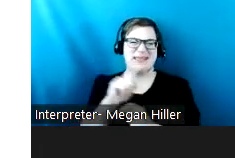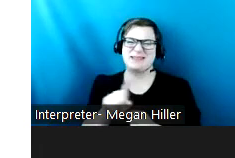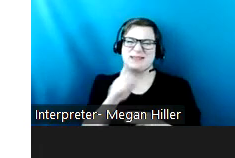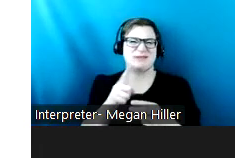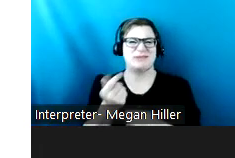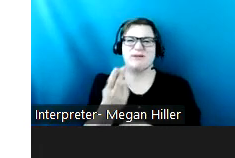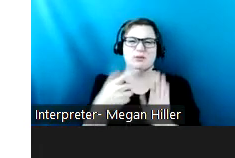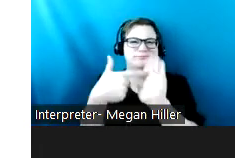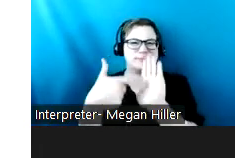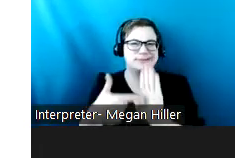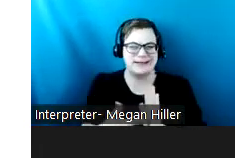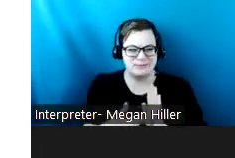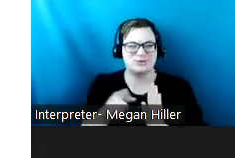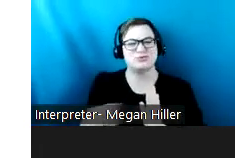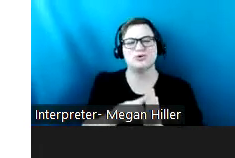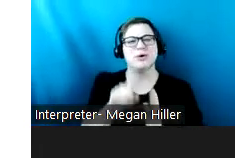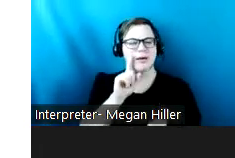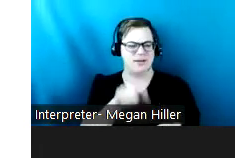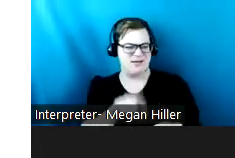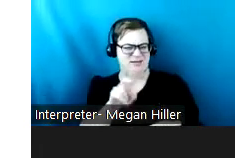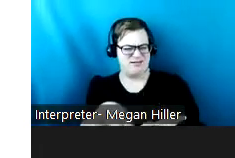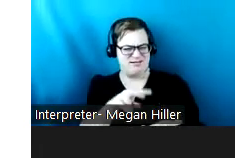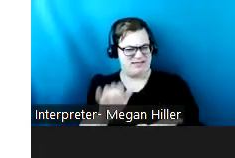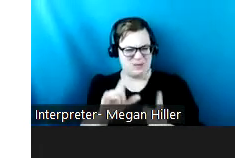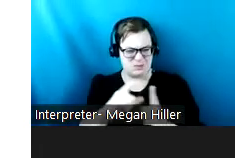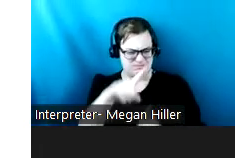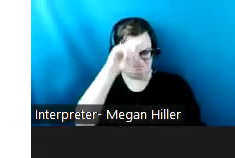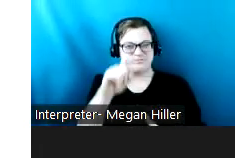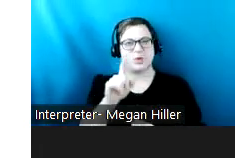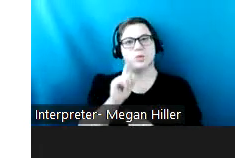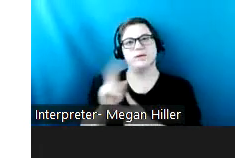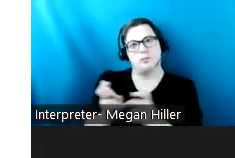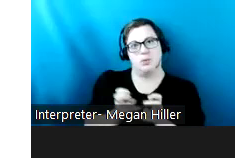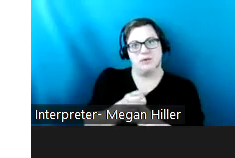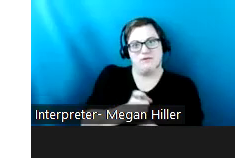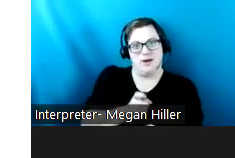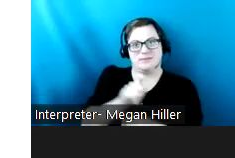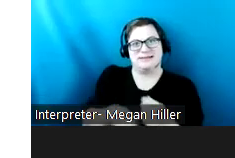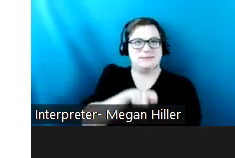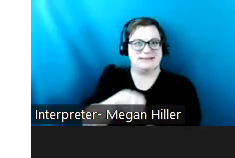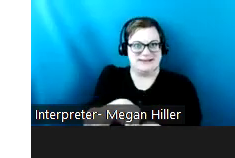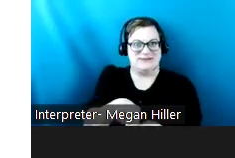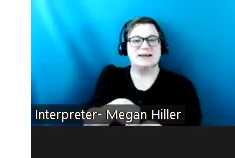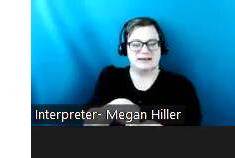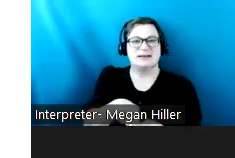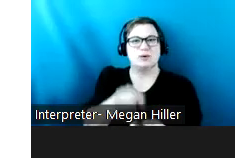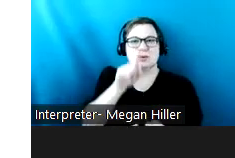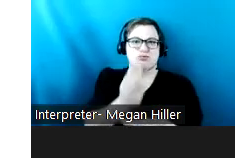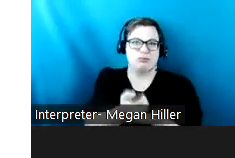terms to look at. If it doesn't look familiar, these have pulled from a specific and existing